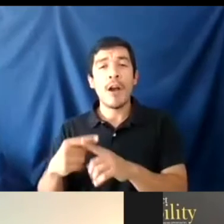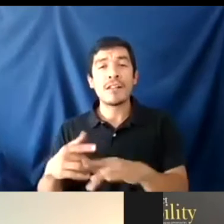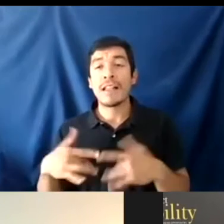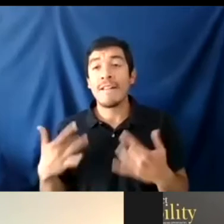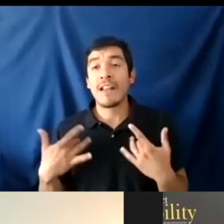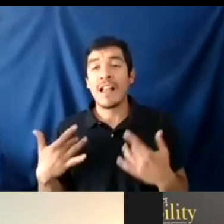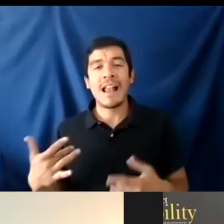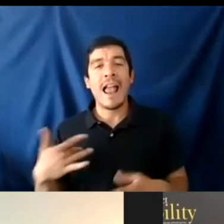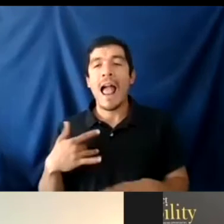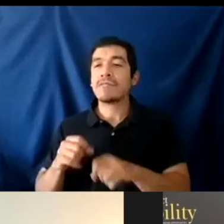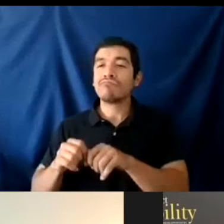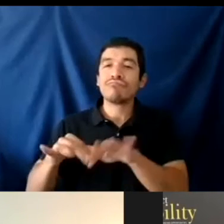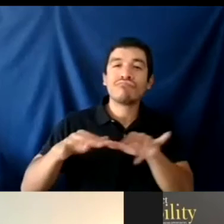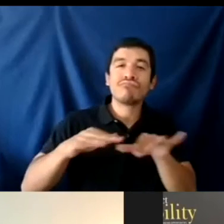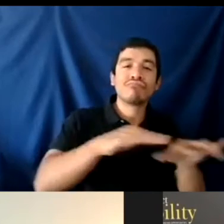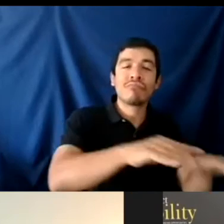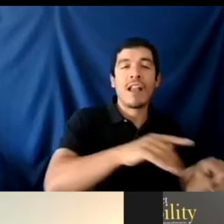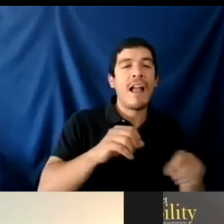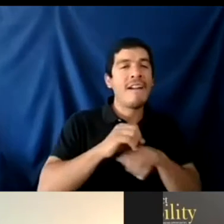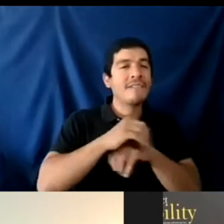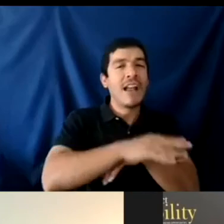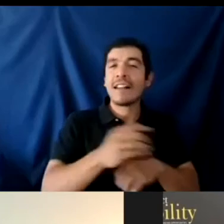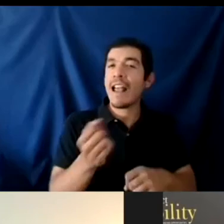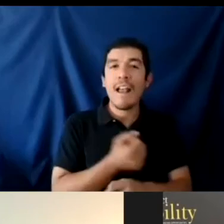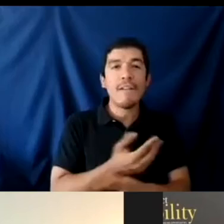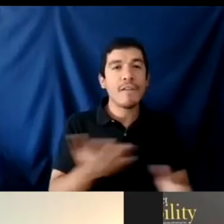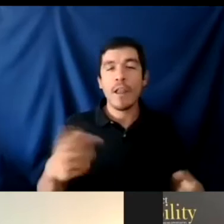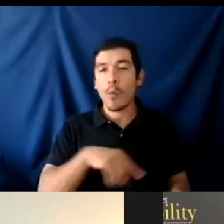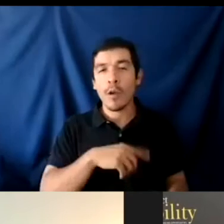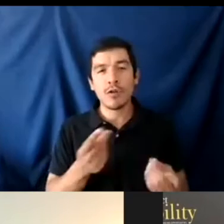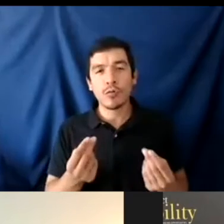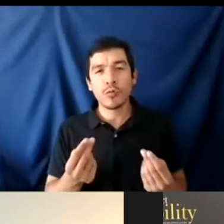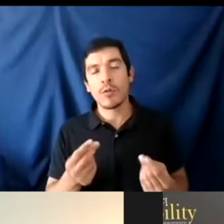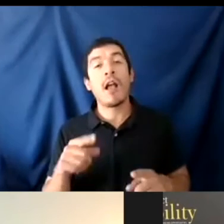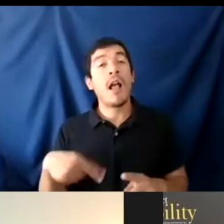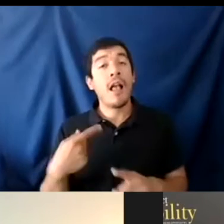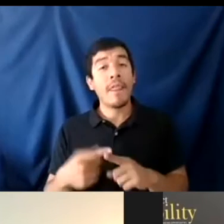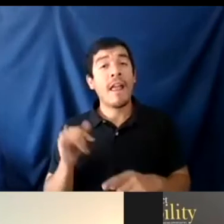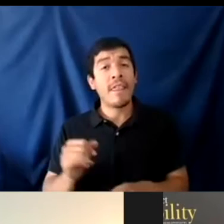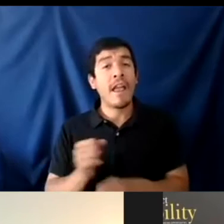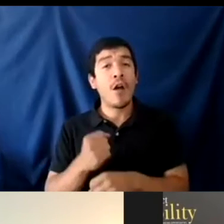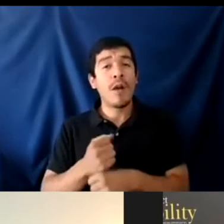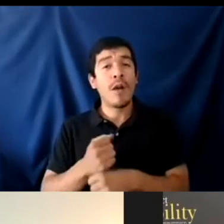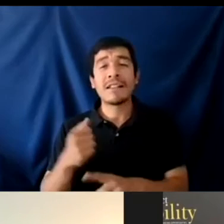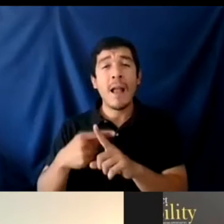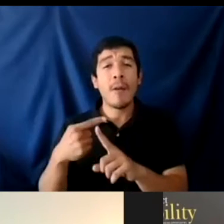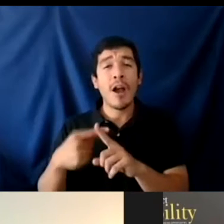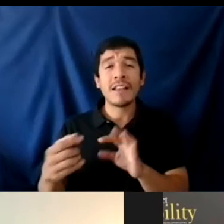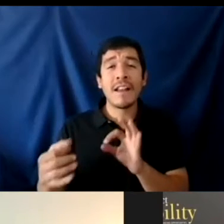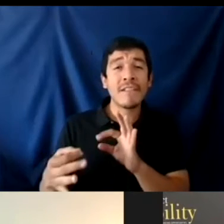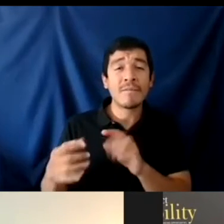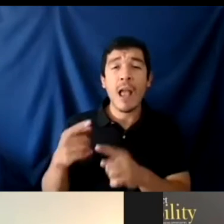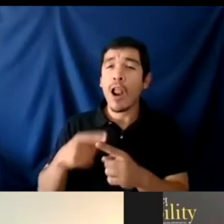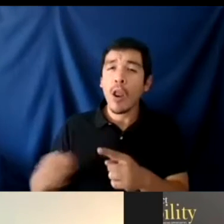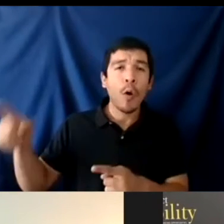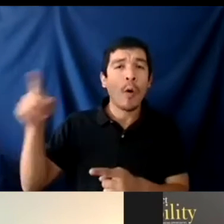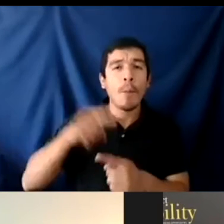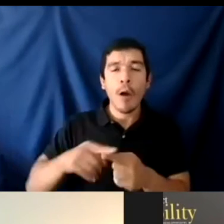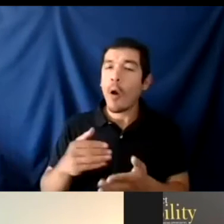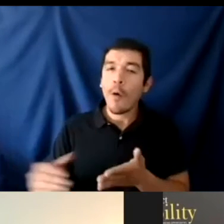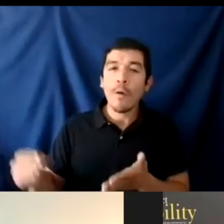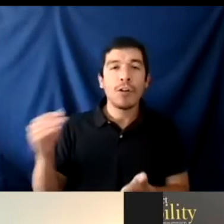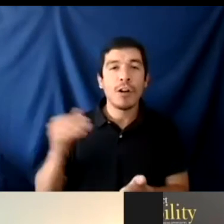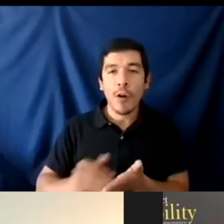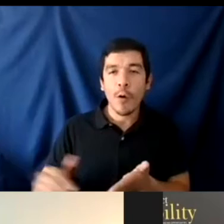a ripple effect on everything else we do, which then creates a positive feedback loop